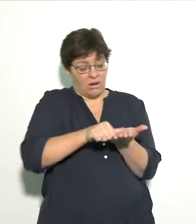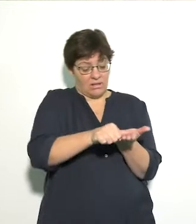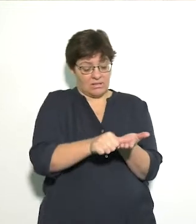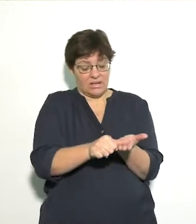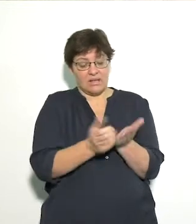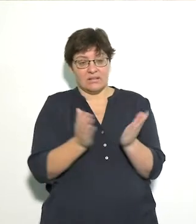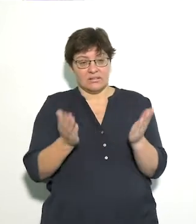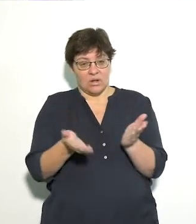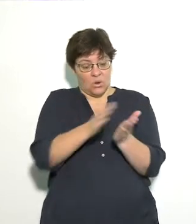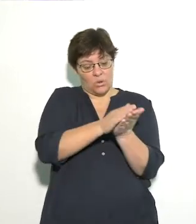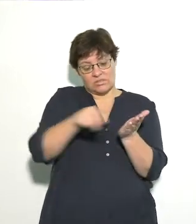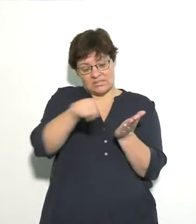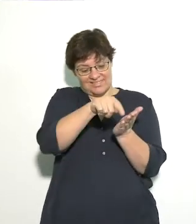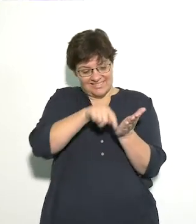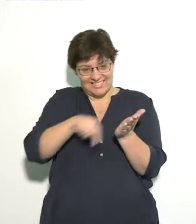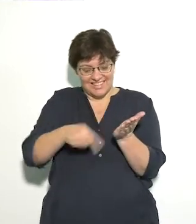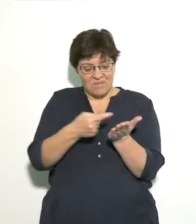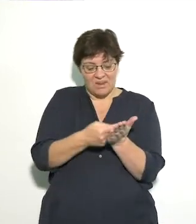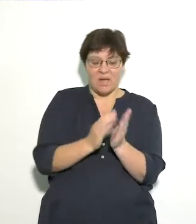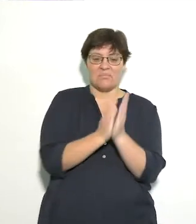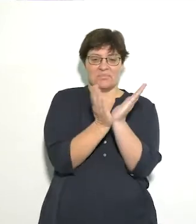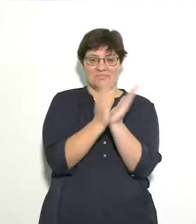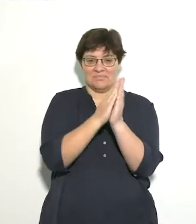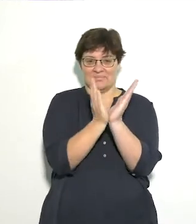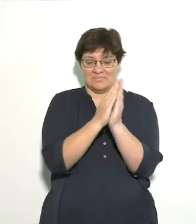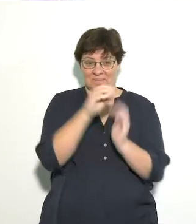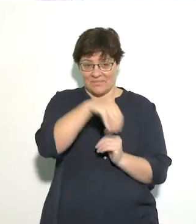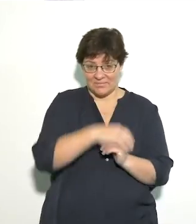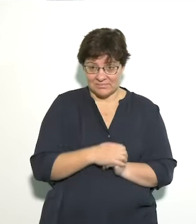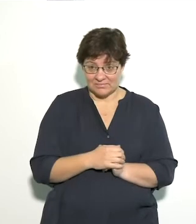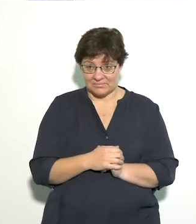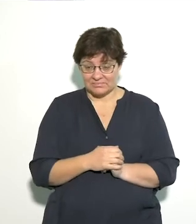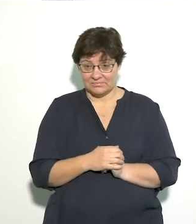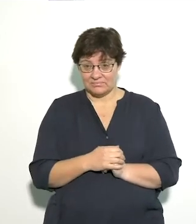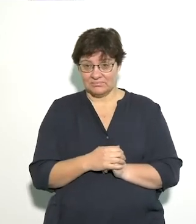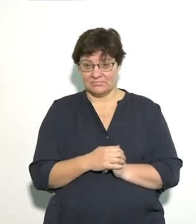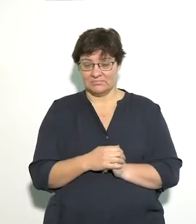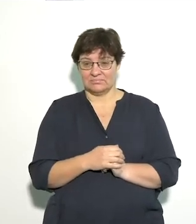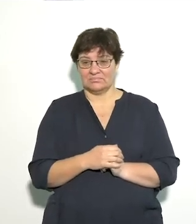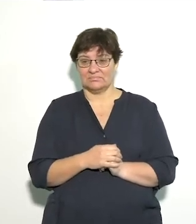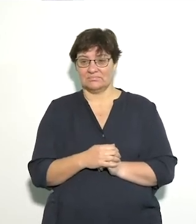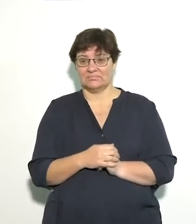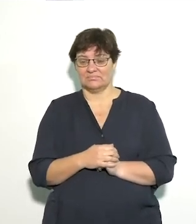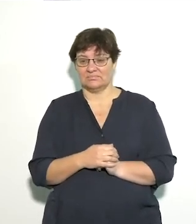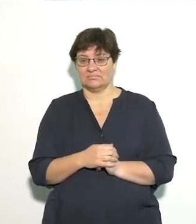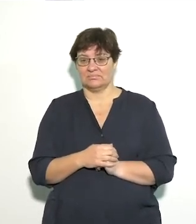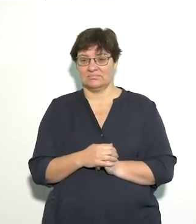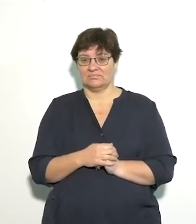it up, bend that little snipped part backwards, fold it on the